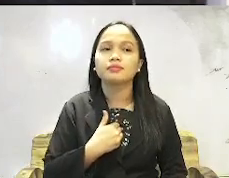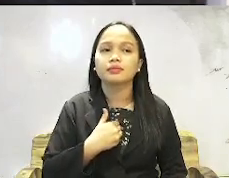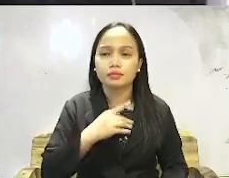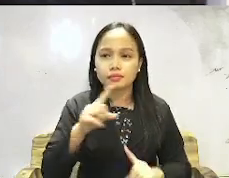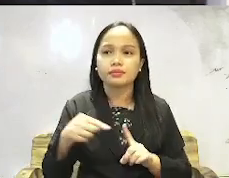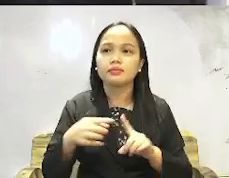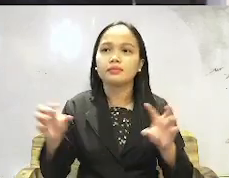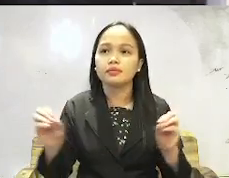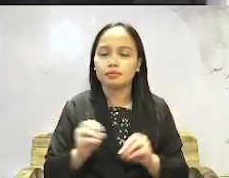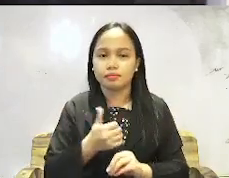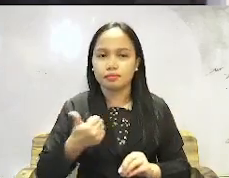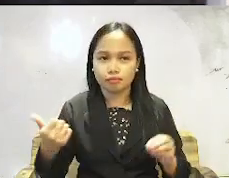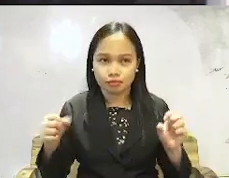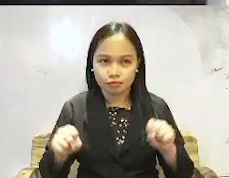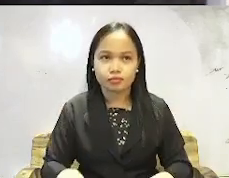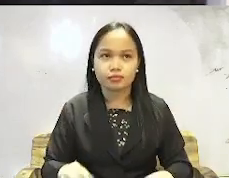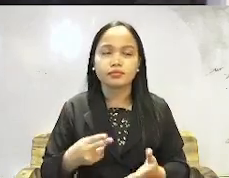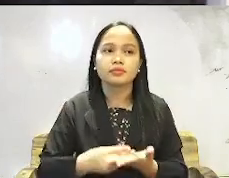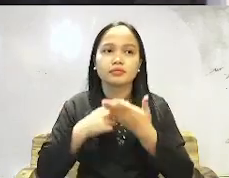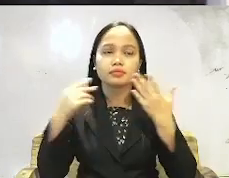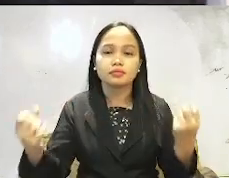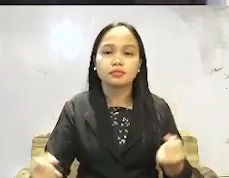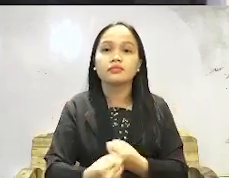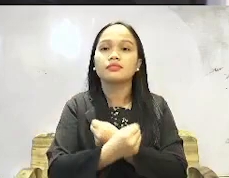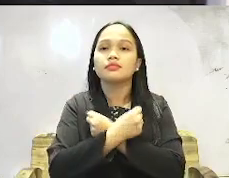When nothing else could help,